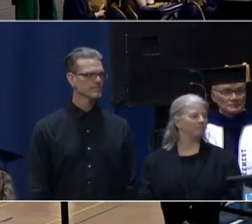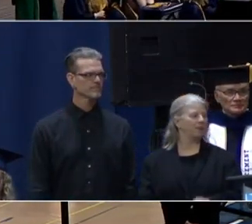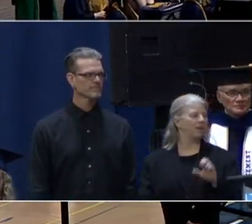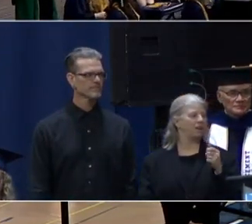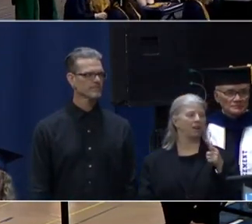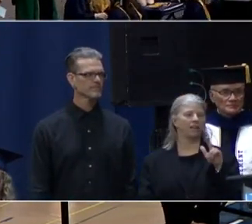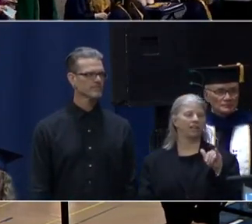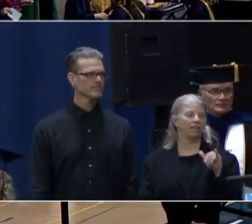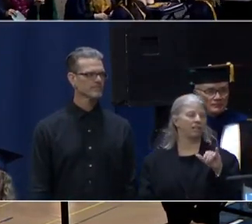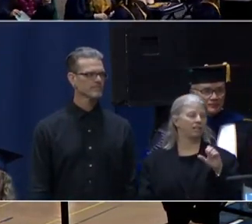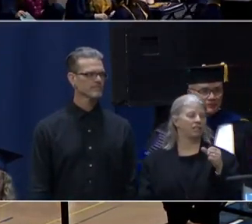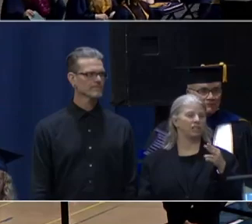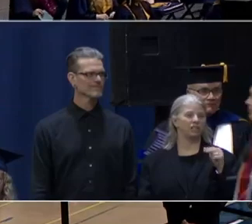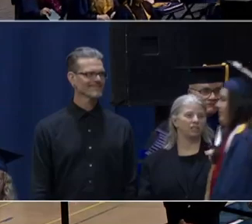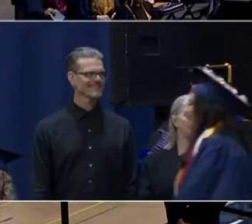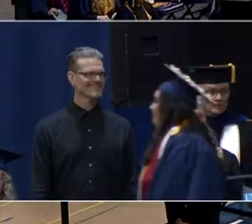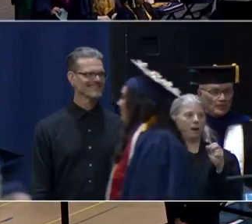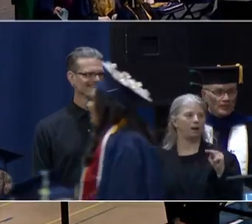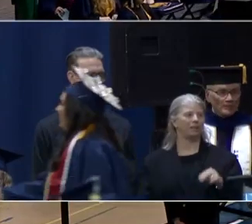Ashley Schnickgrund.